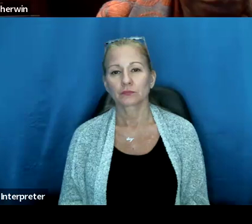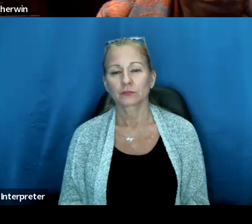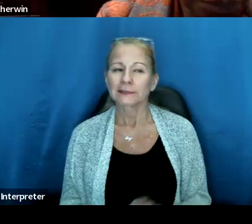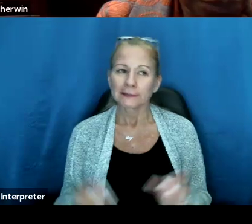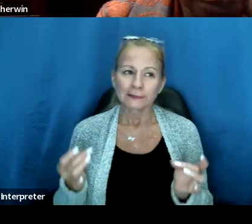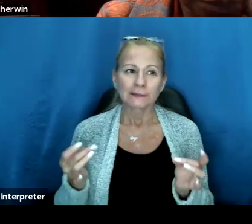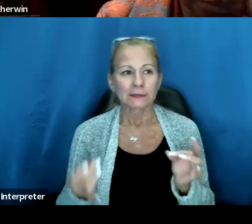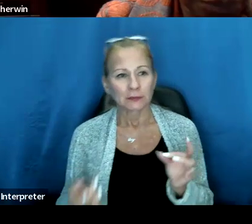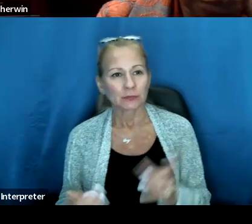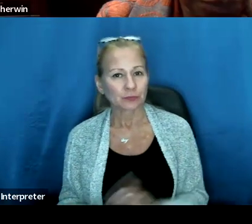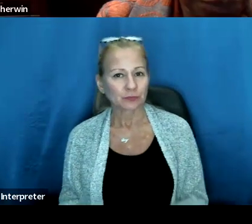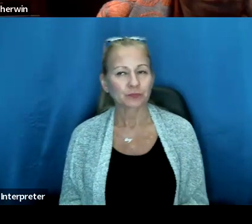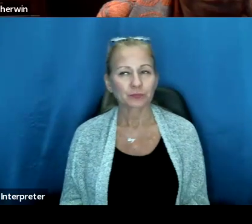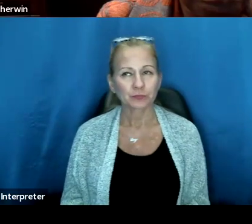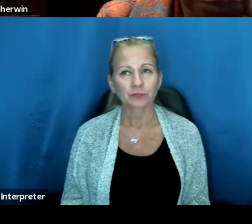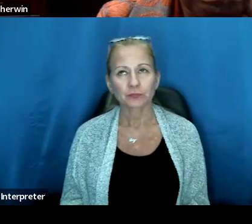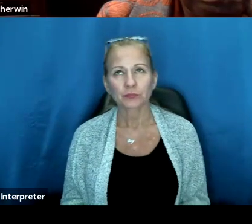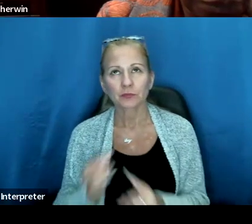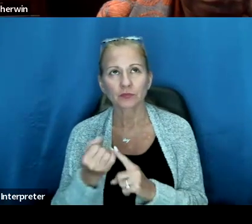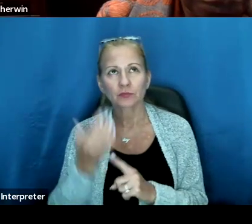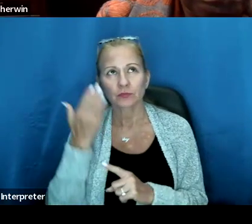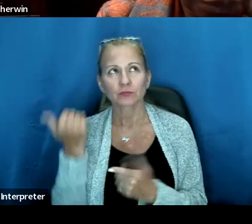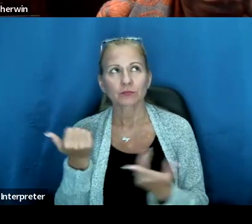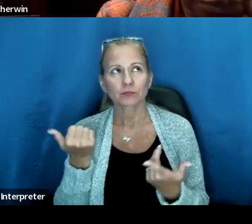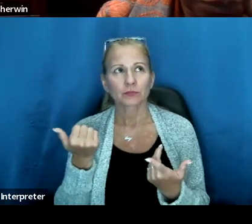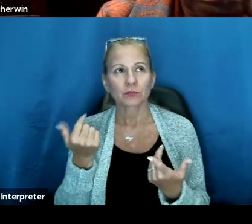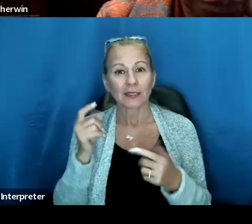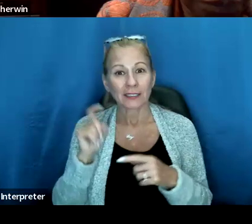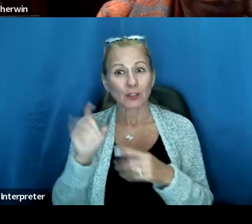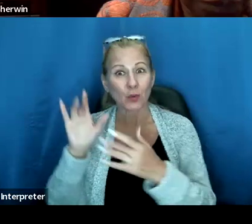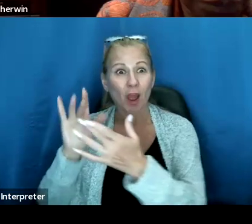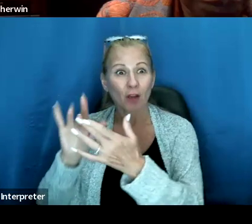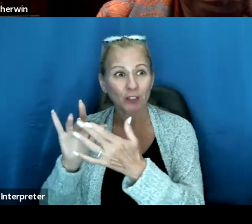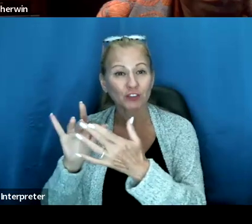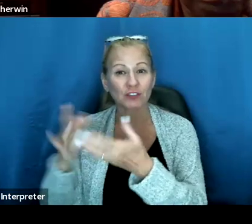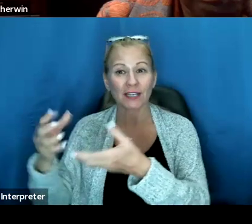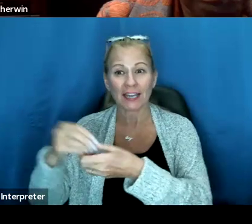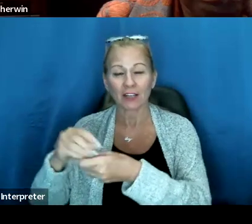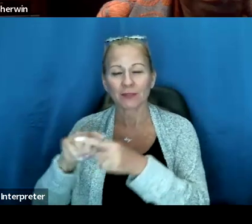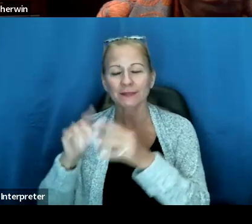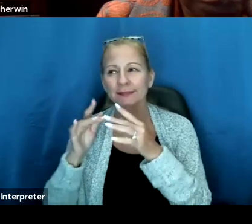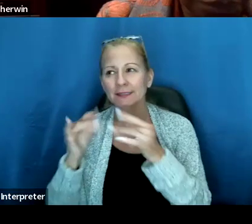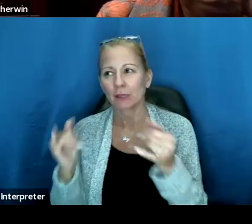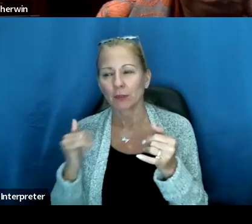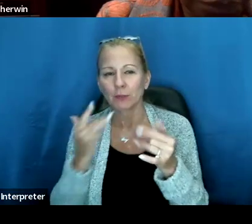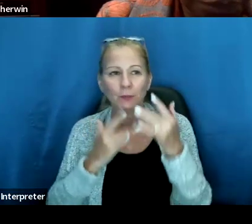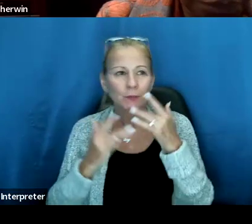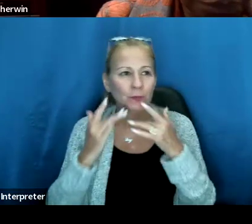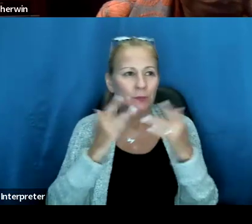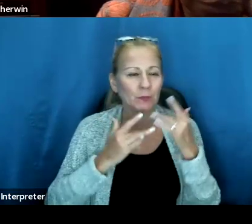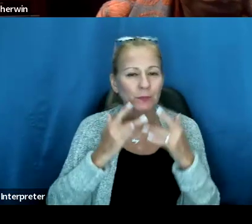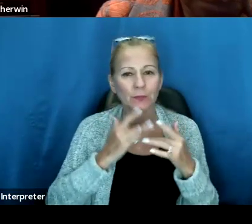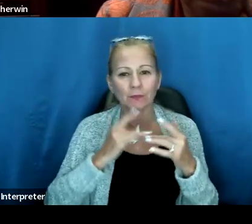tricky situation, right? Because we're needing to do outreach and engage, but at the same time, a lot of centers are